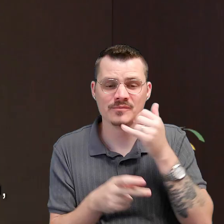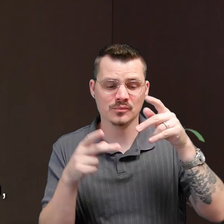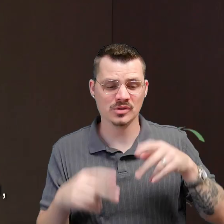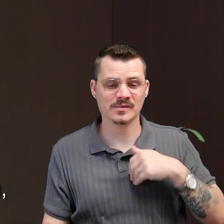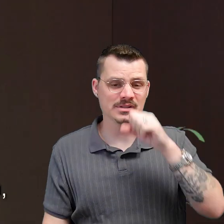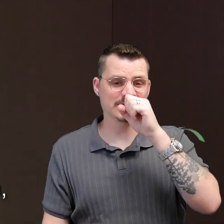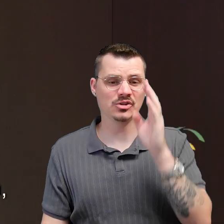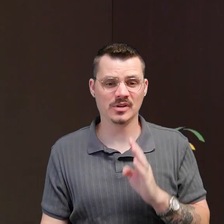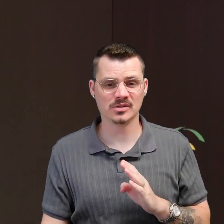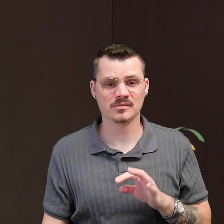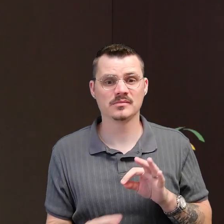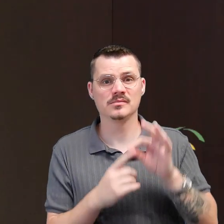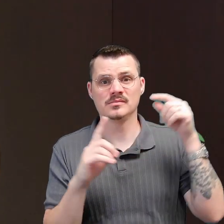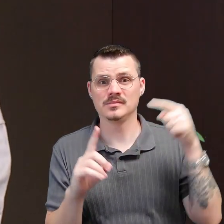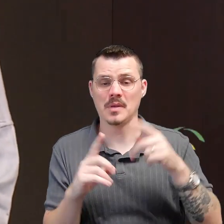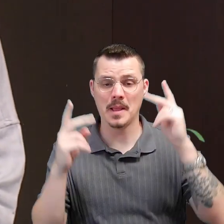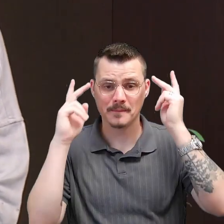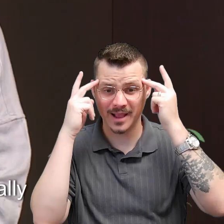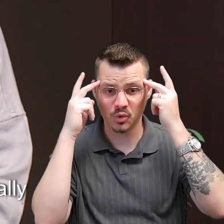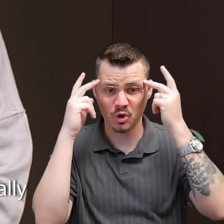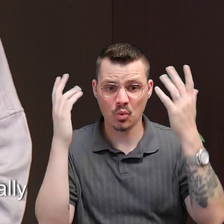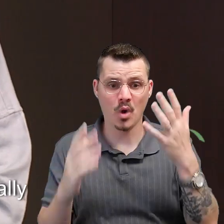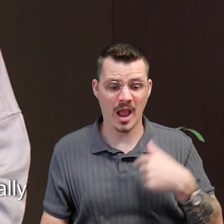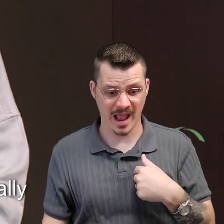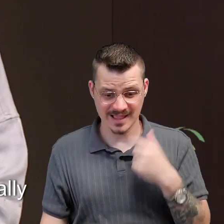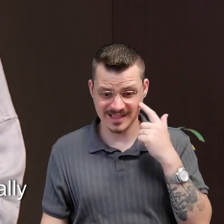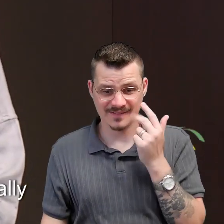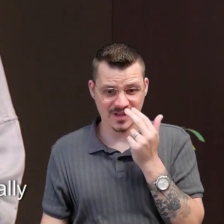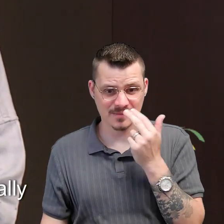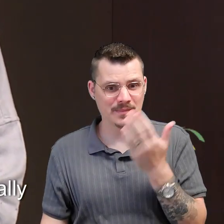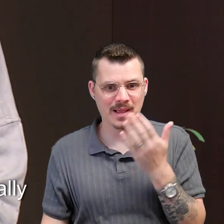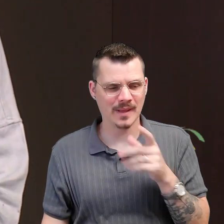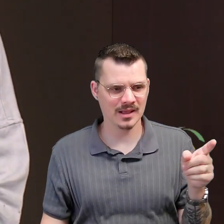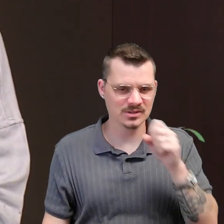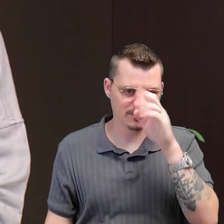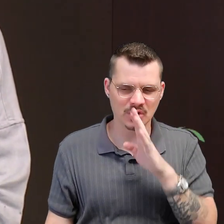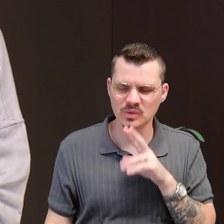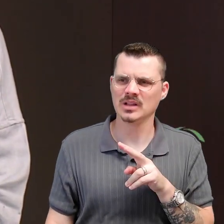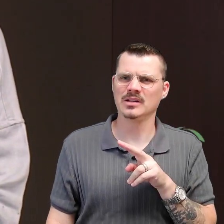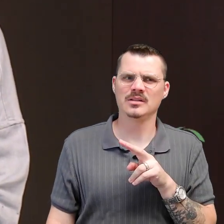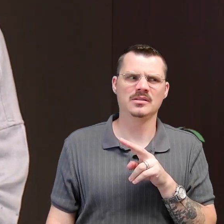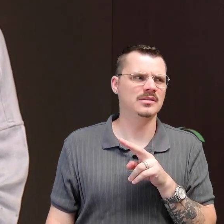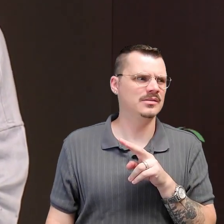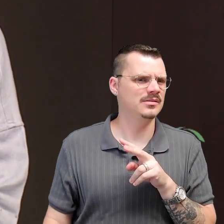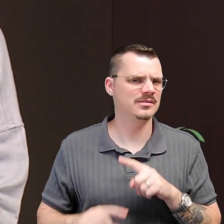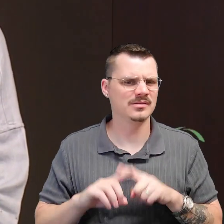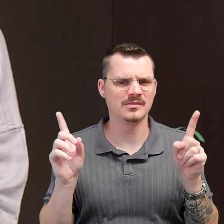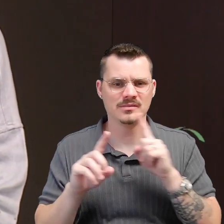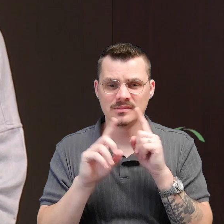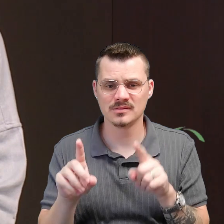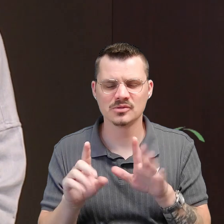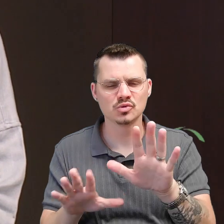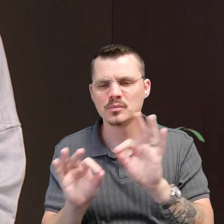person has schizophrenia, particularly paranoia, what you think is funny may land totally differently. So just be